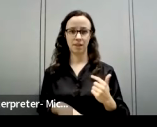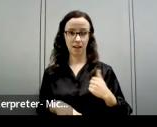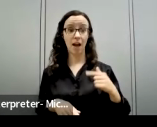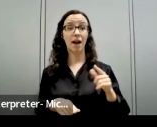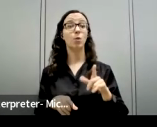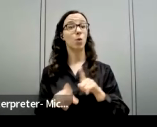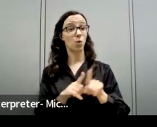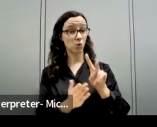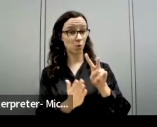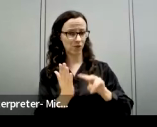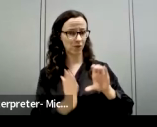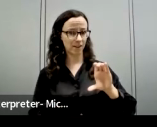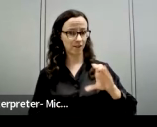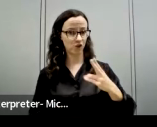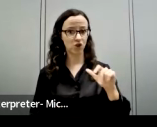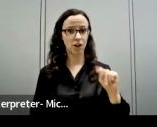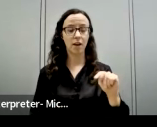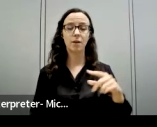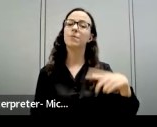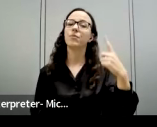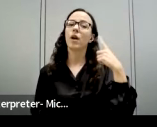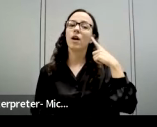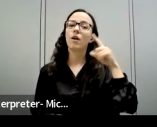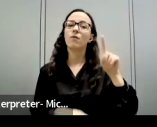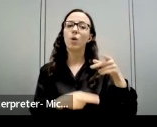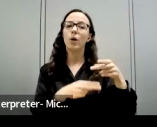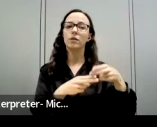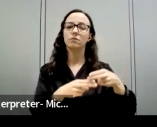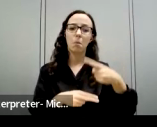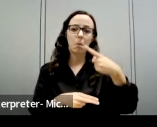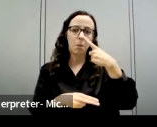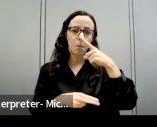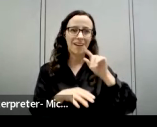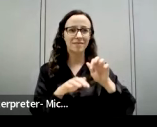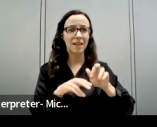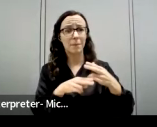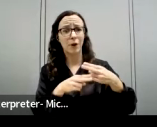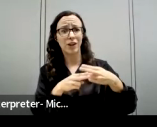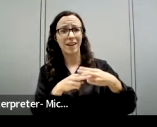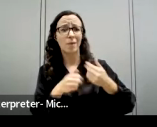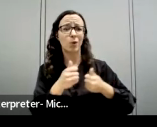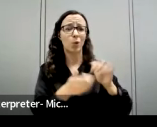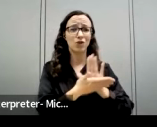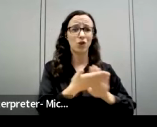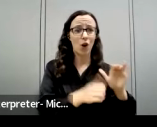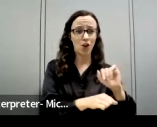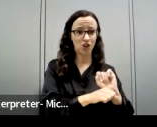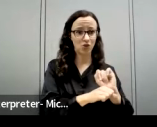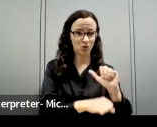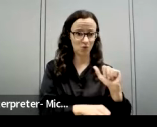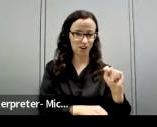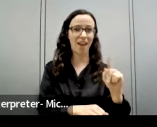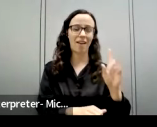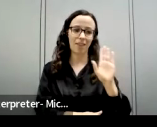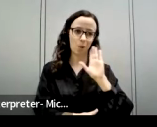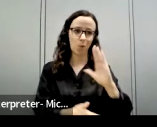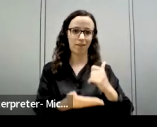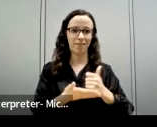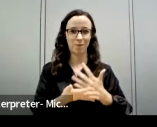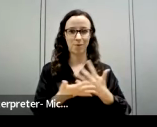chat. If you guys for attendance could put your name in the chat and also which college you're coming from, that would be helpful as